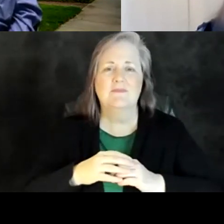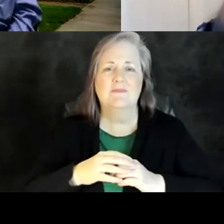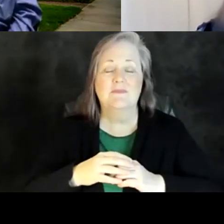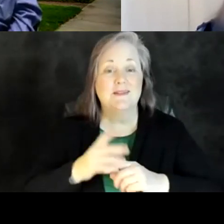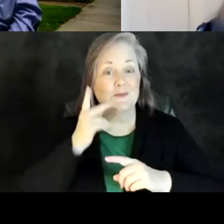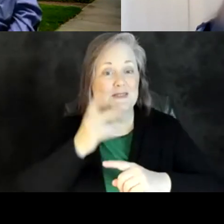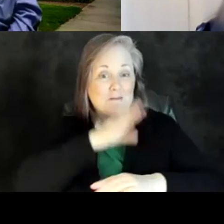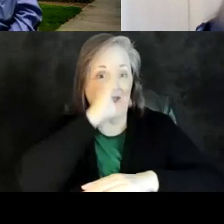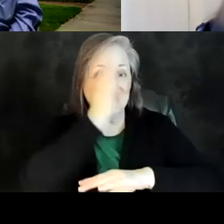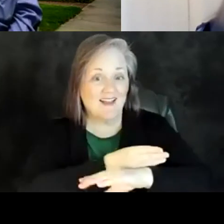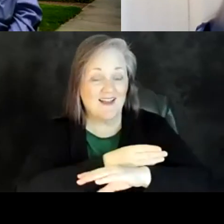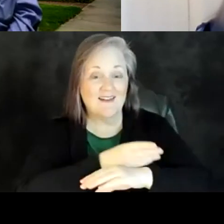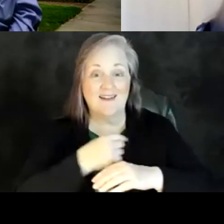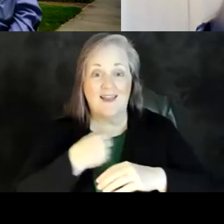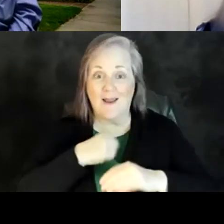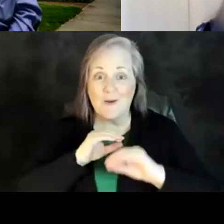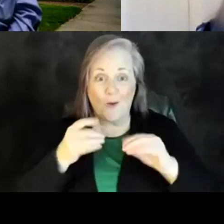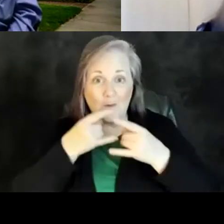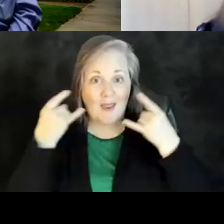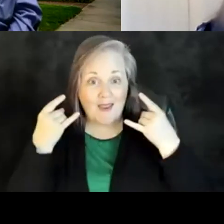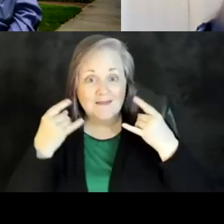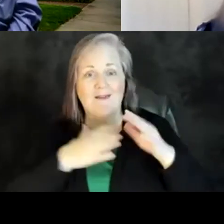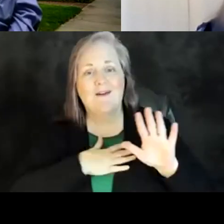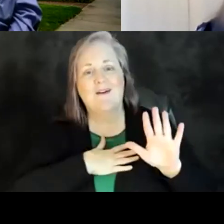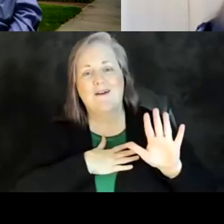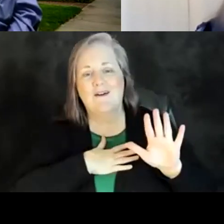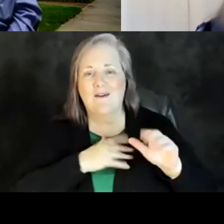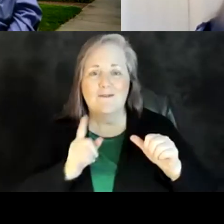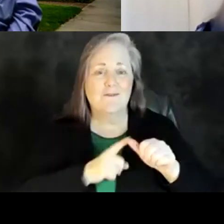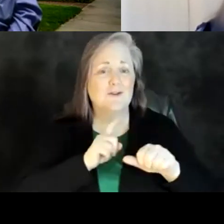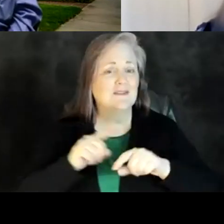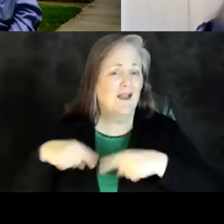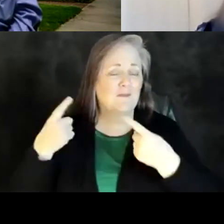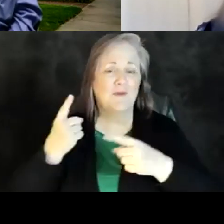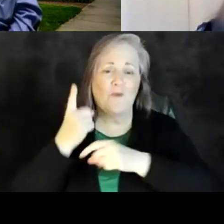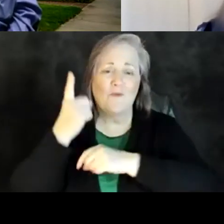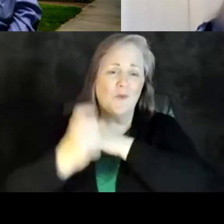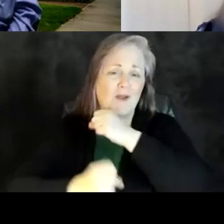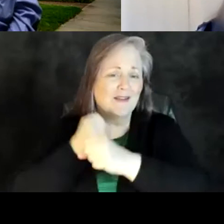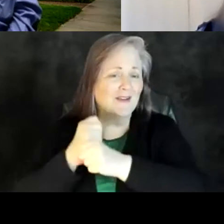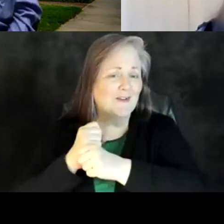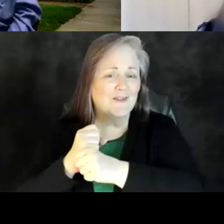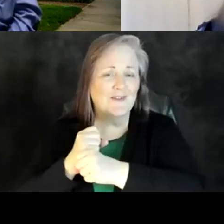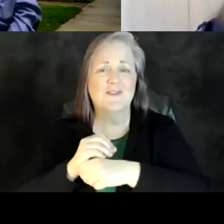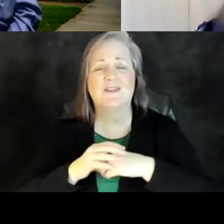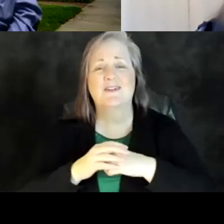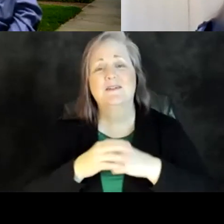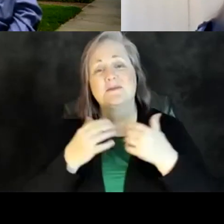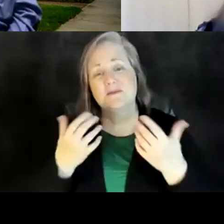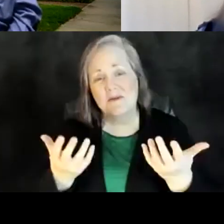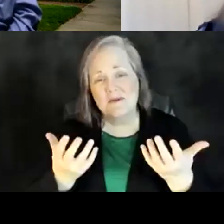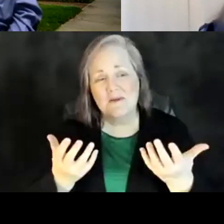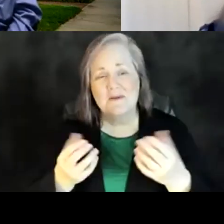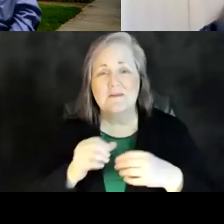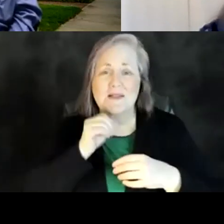without a mask on is going to be the first time in over a year, and so that's